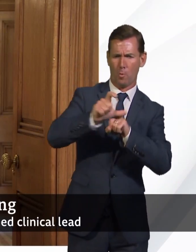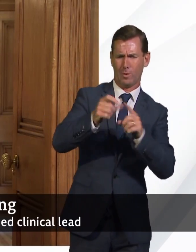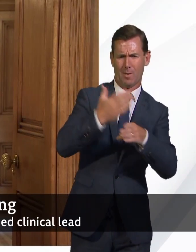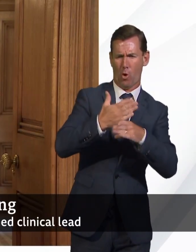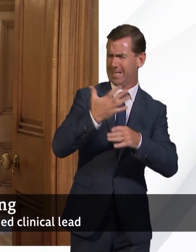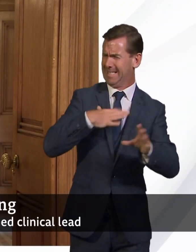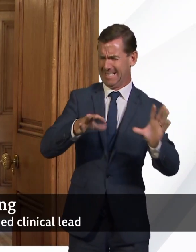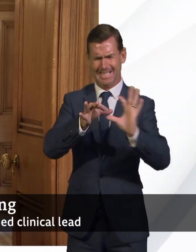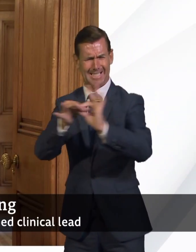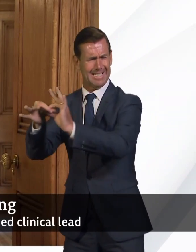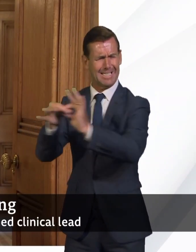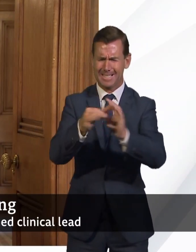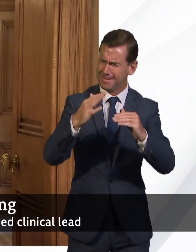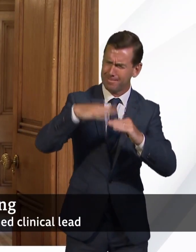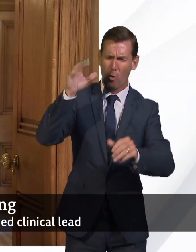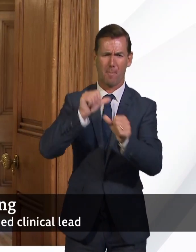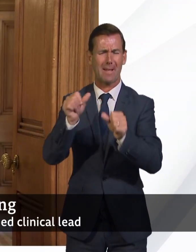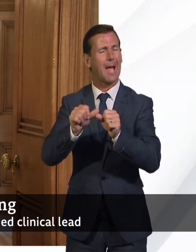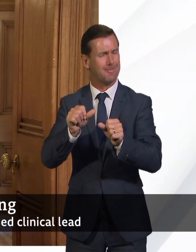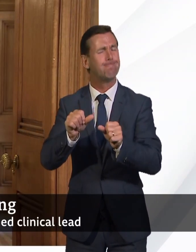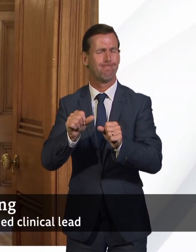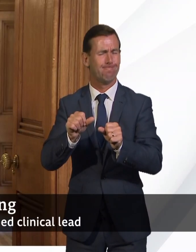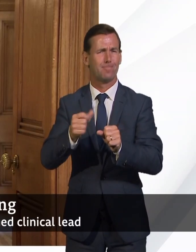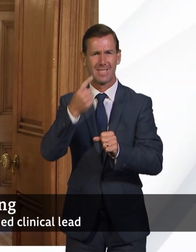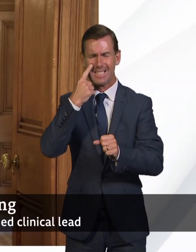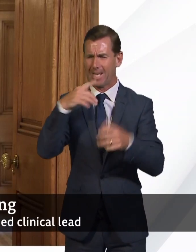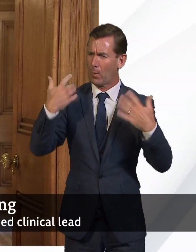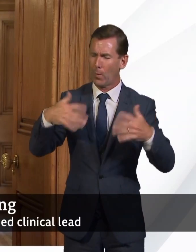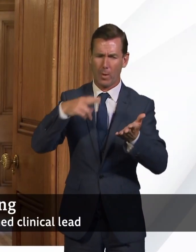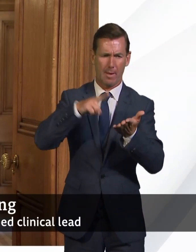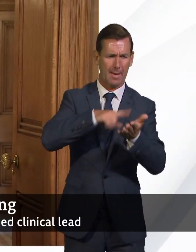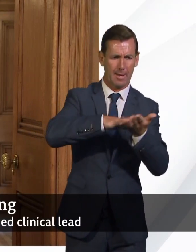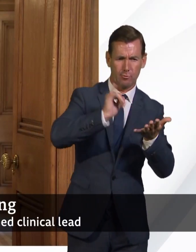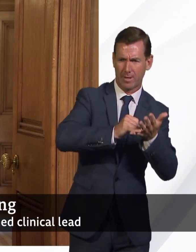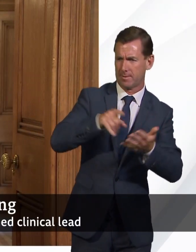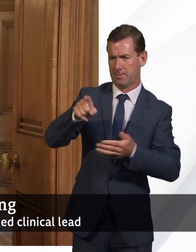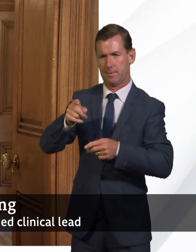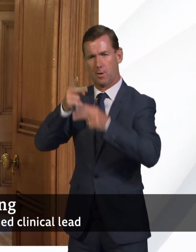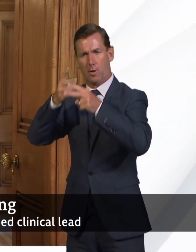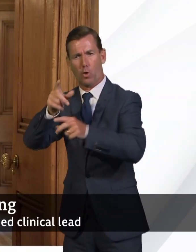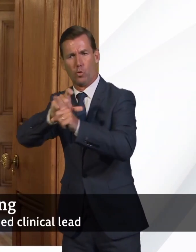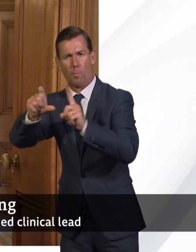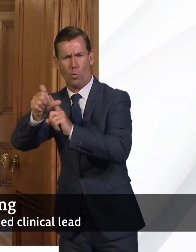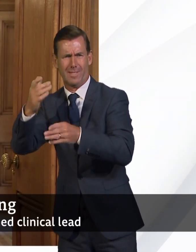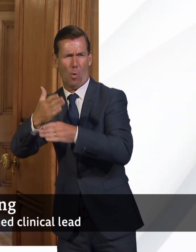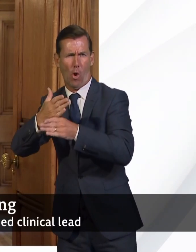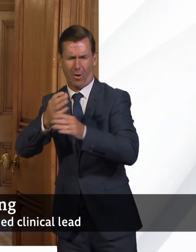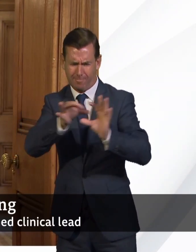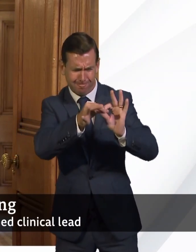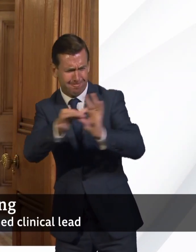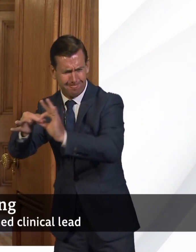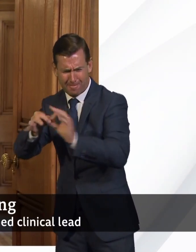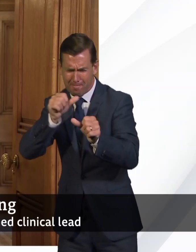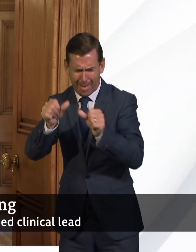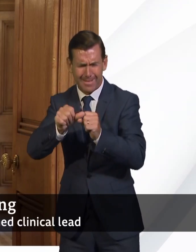acted as a catalyst for integration and shown the benefits of it on the ground. Information, support and mutual